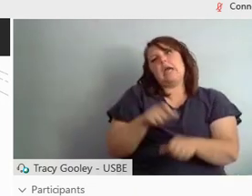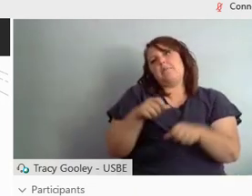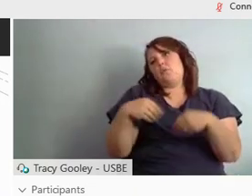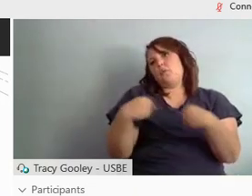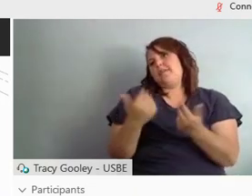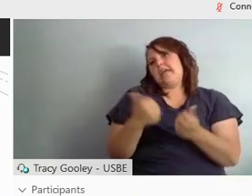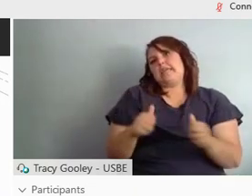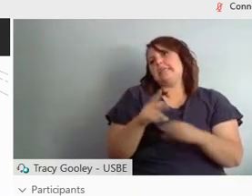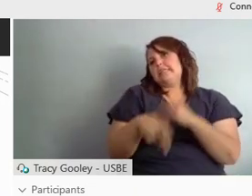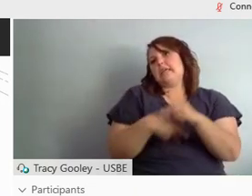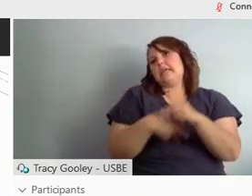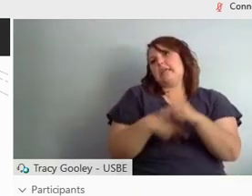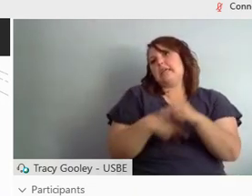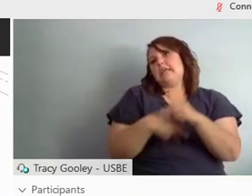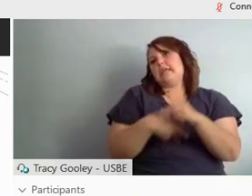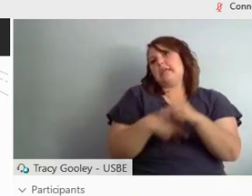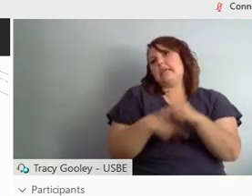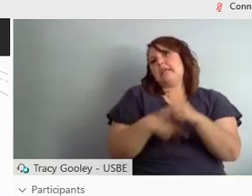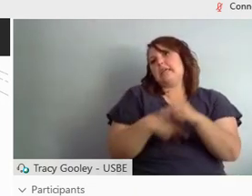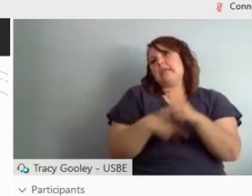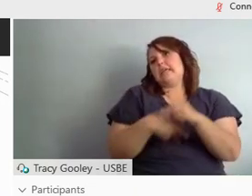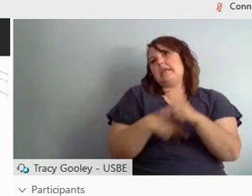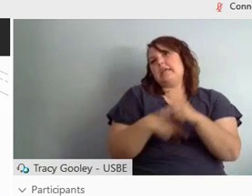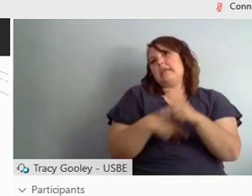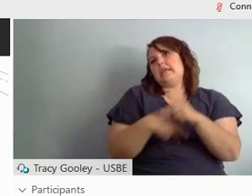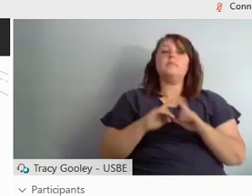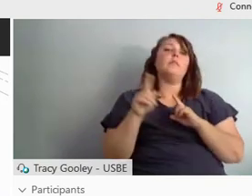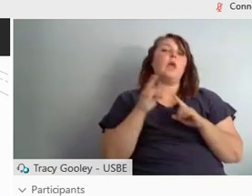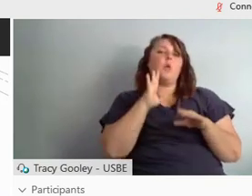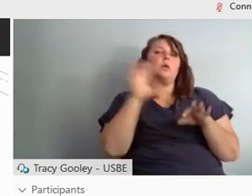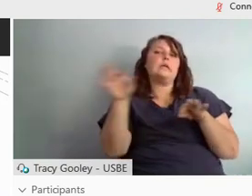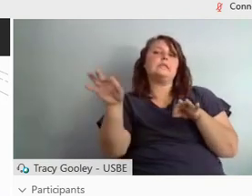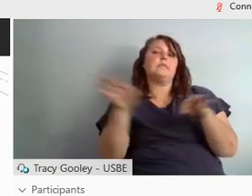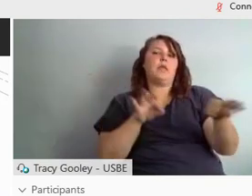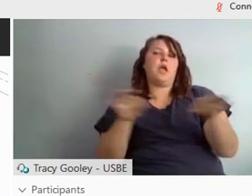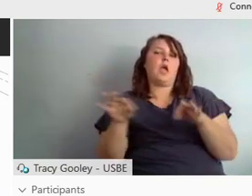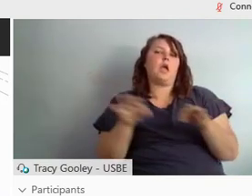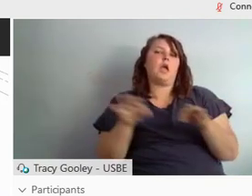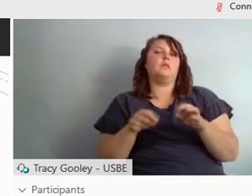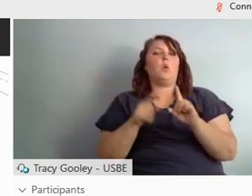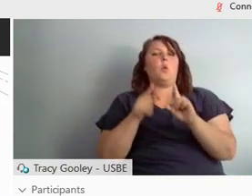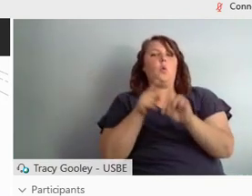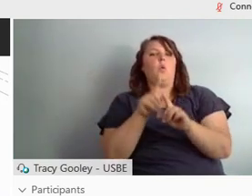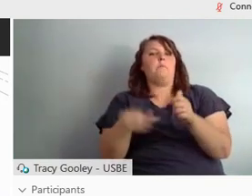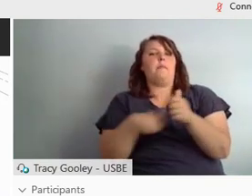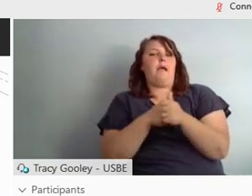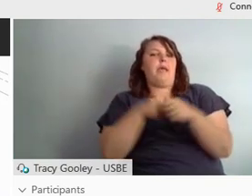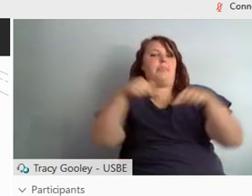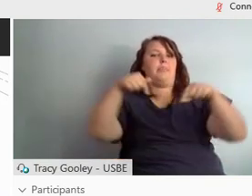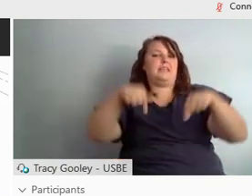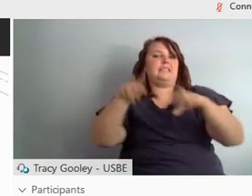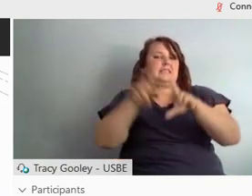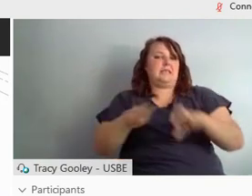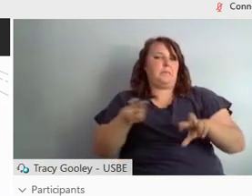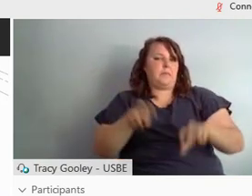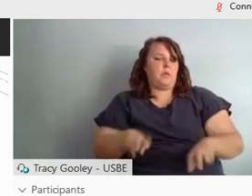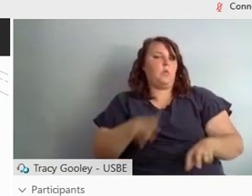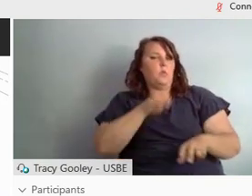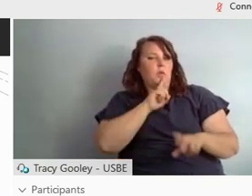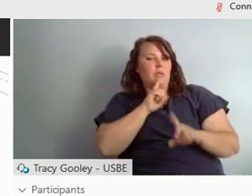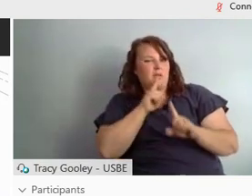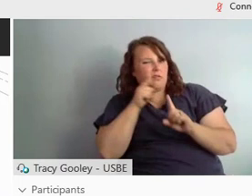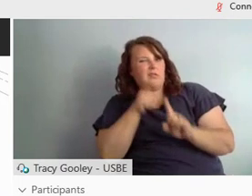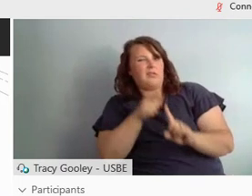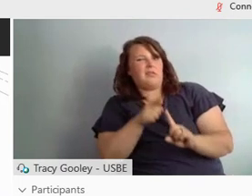anytime you administer some sort of assessment, but I would explain to them the purpose behind the assessment, what it's